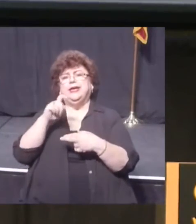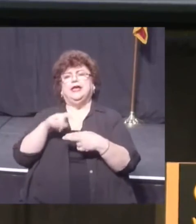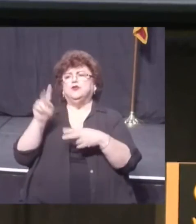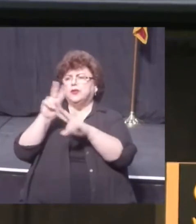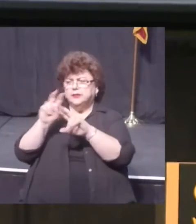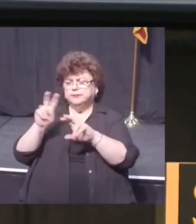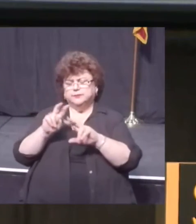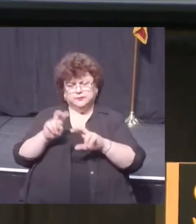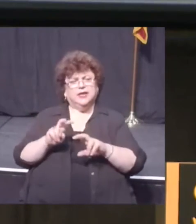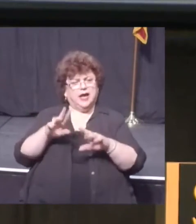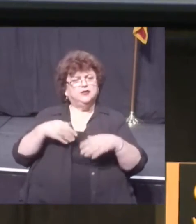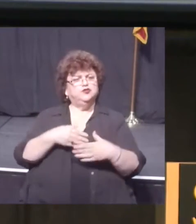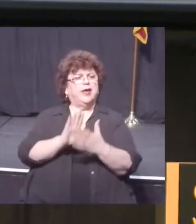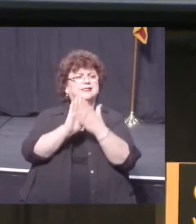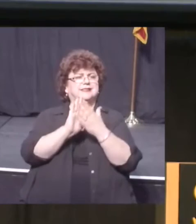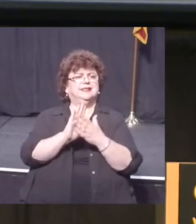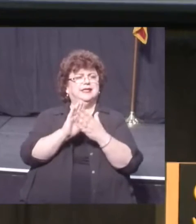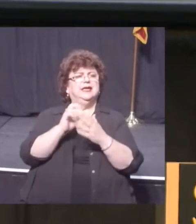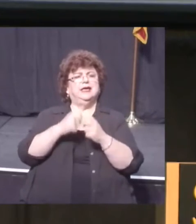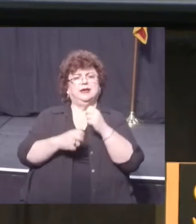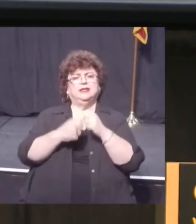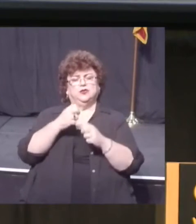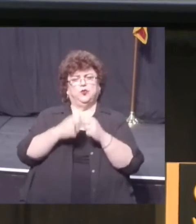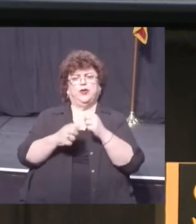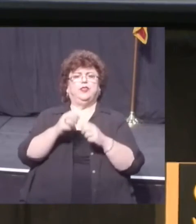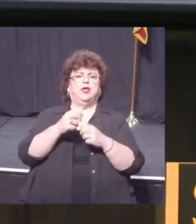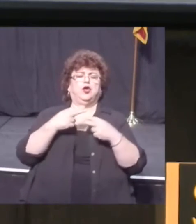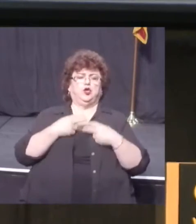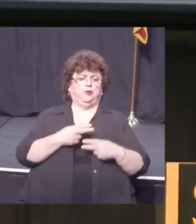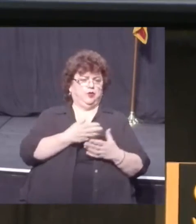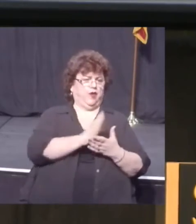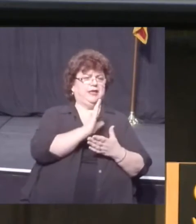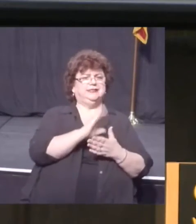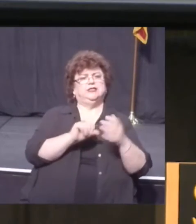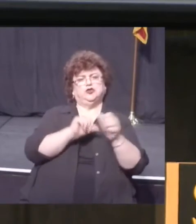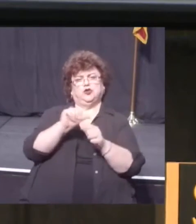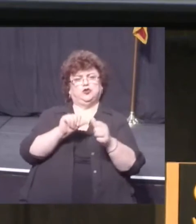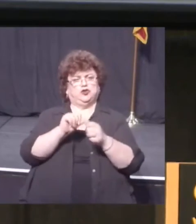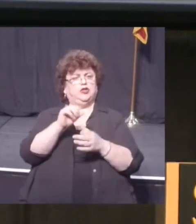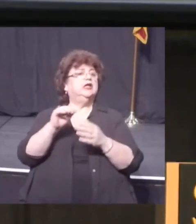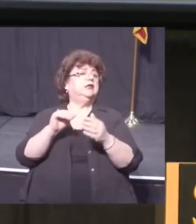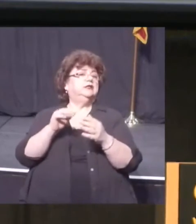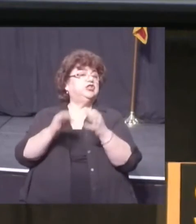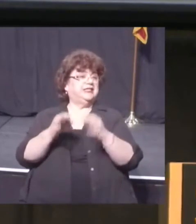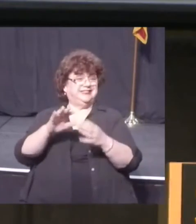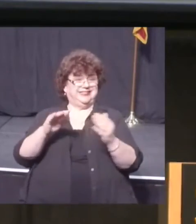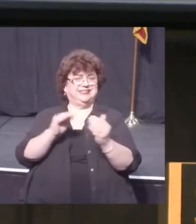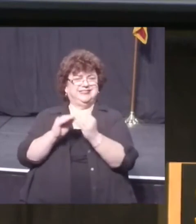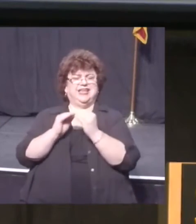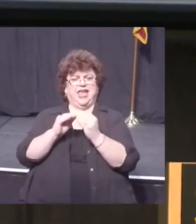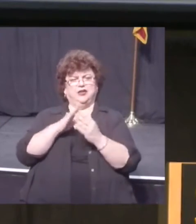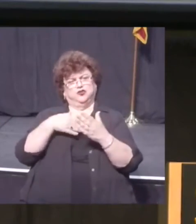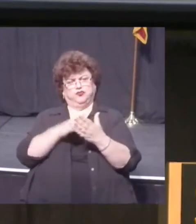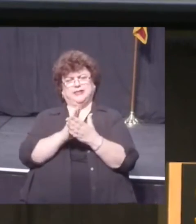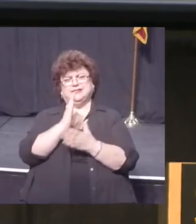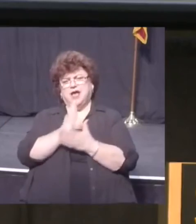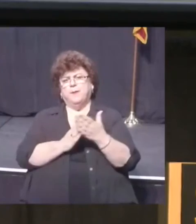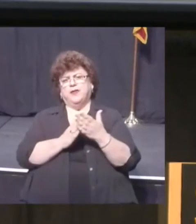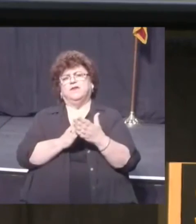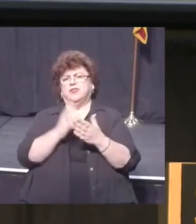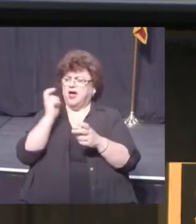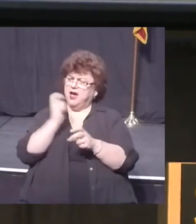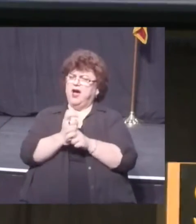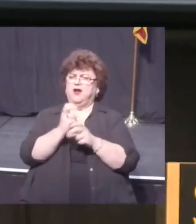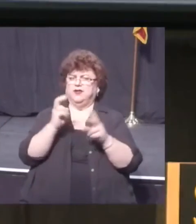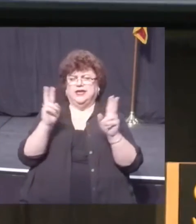we really look to address issues around human rights and social justice, and that we really address some of the toughest issues.